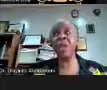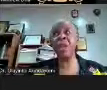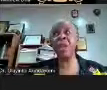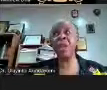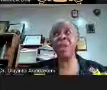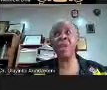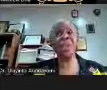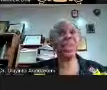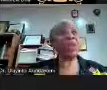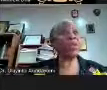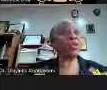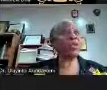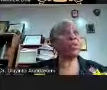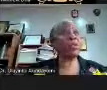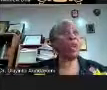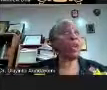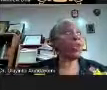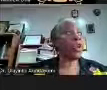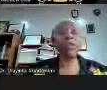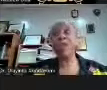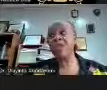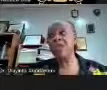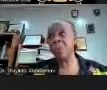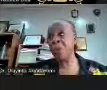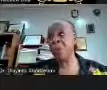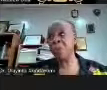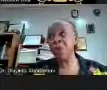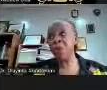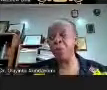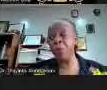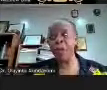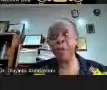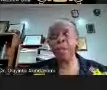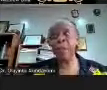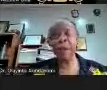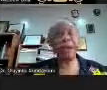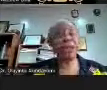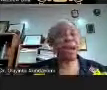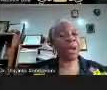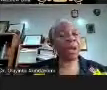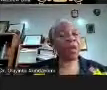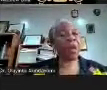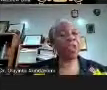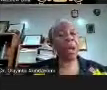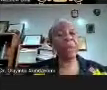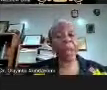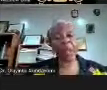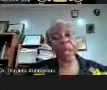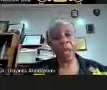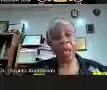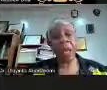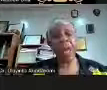in CDC is to join forces with a group in America called